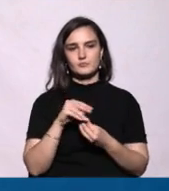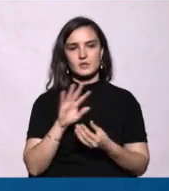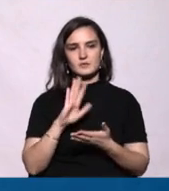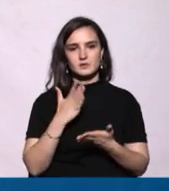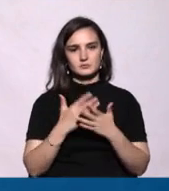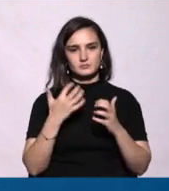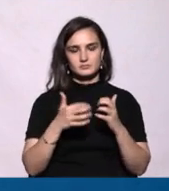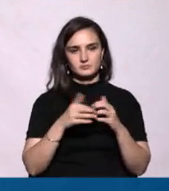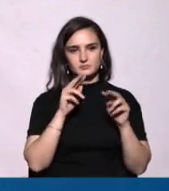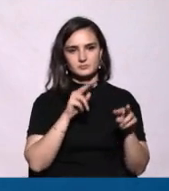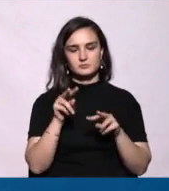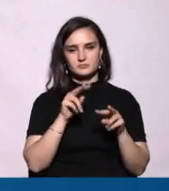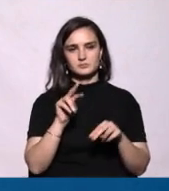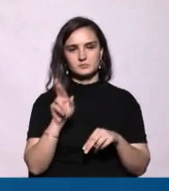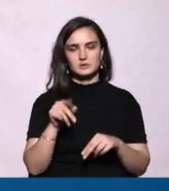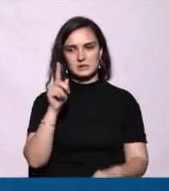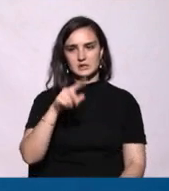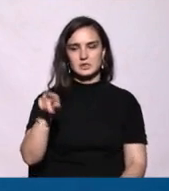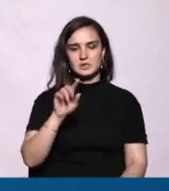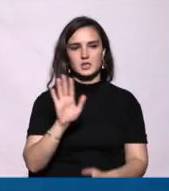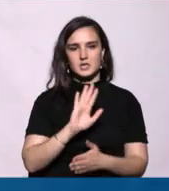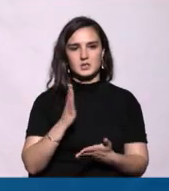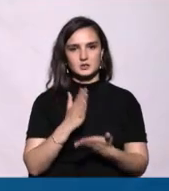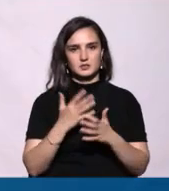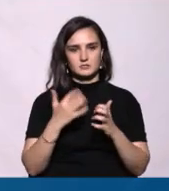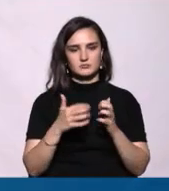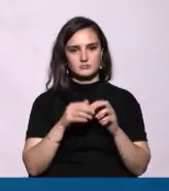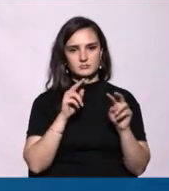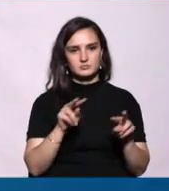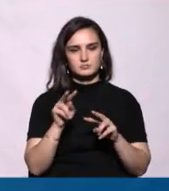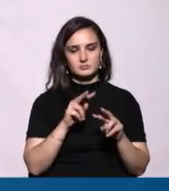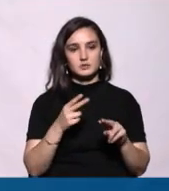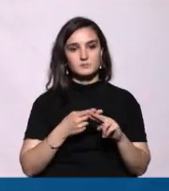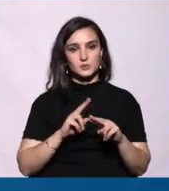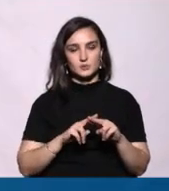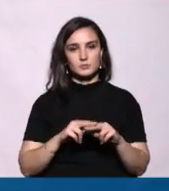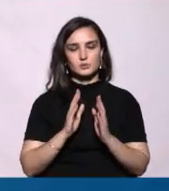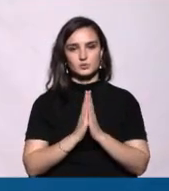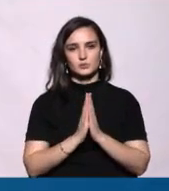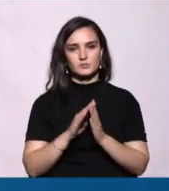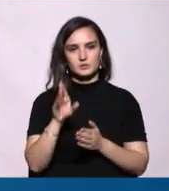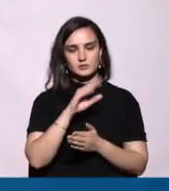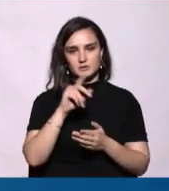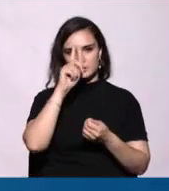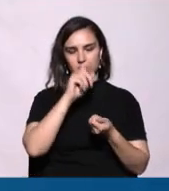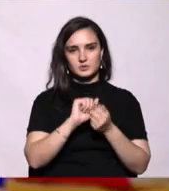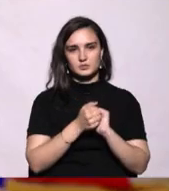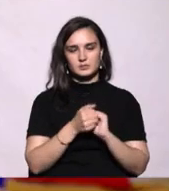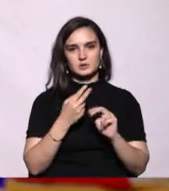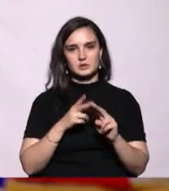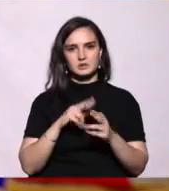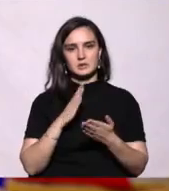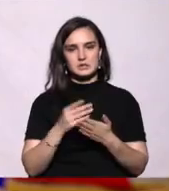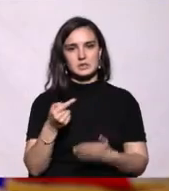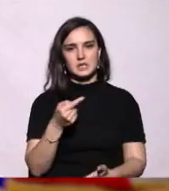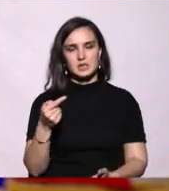gardeners. And, they are not gardeners. So, please remember that this is